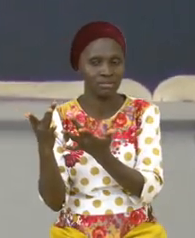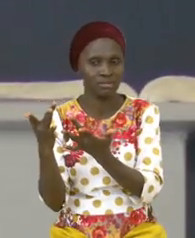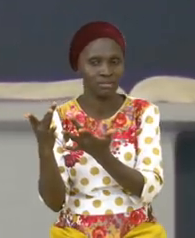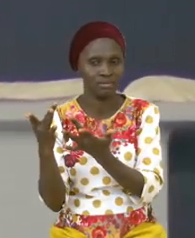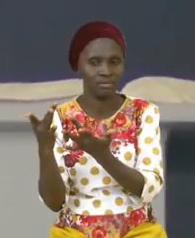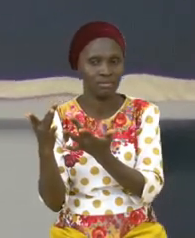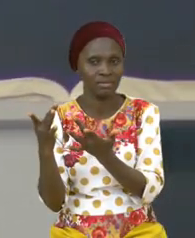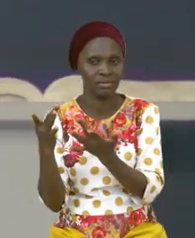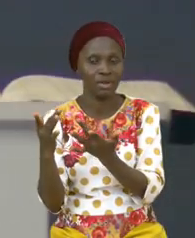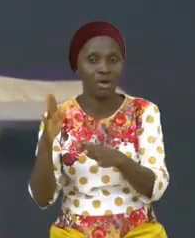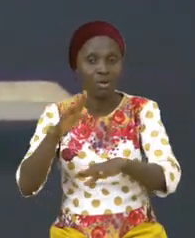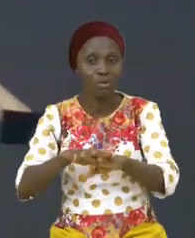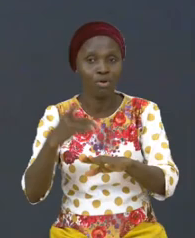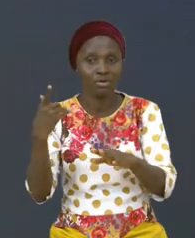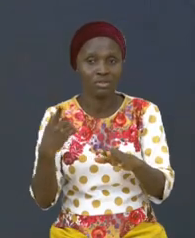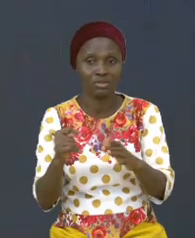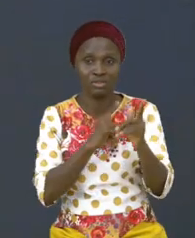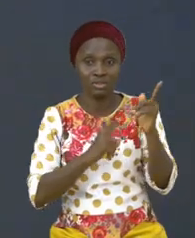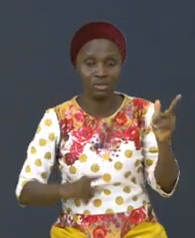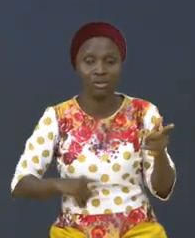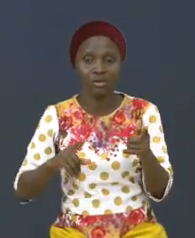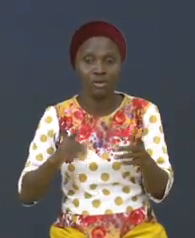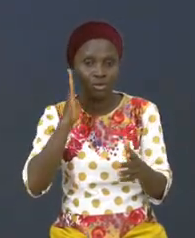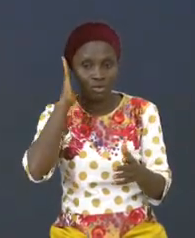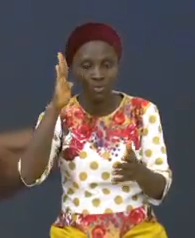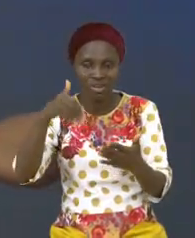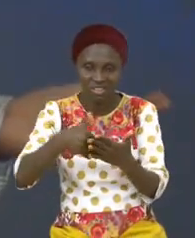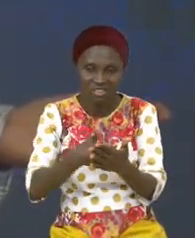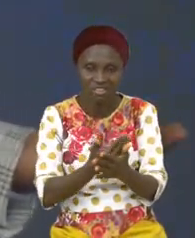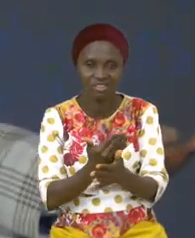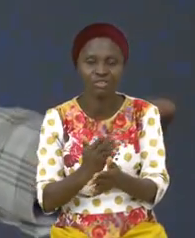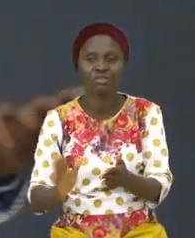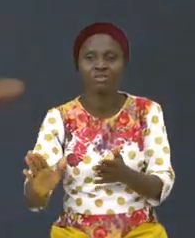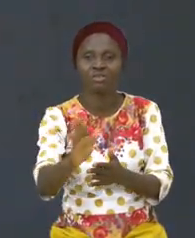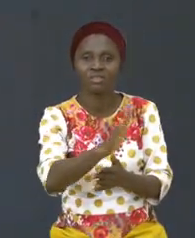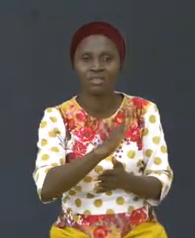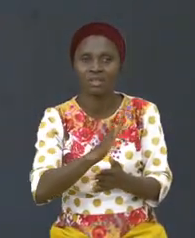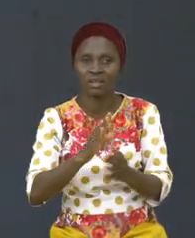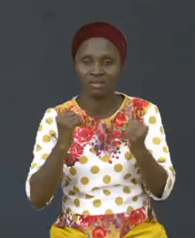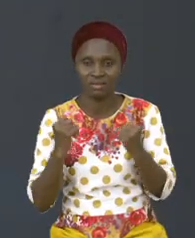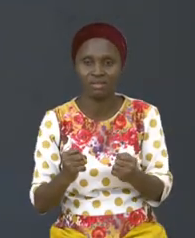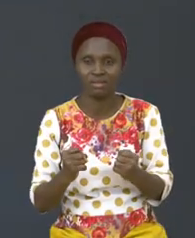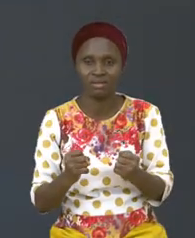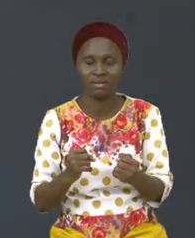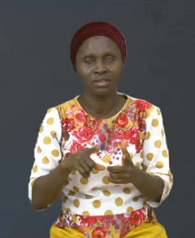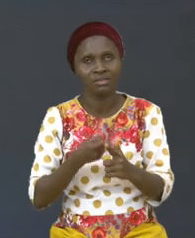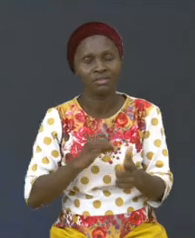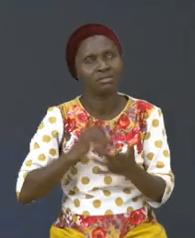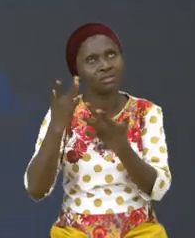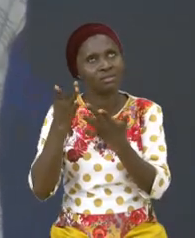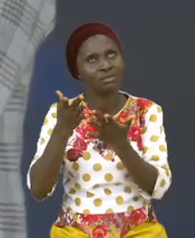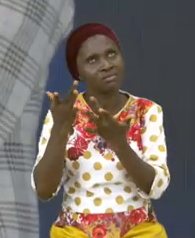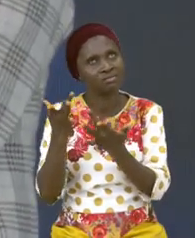upon the Lord shall renew their strength. I said, okay, what do? I wait